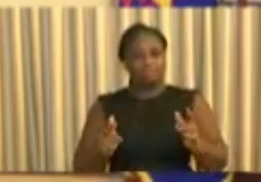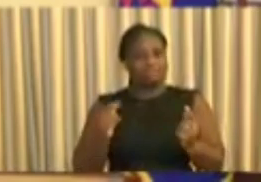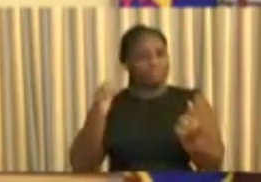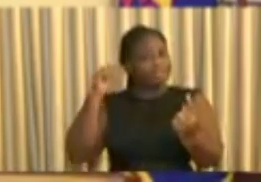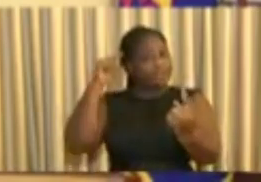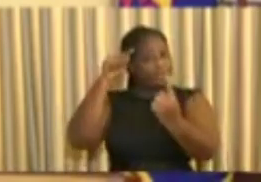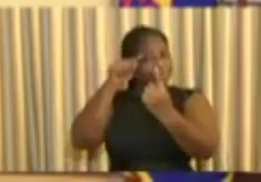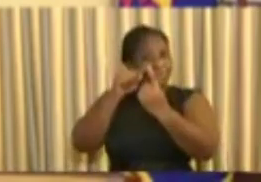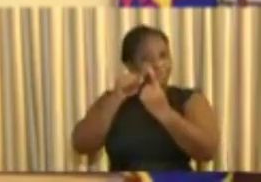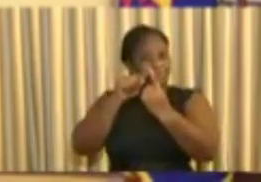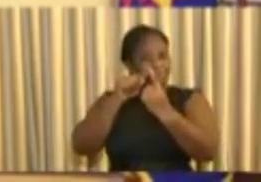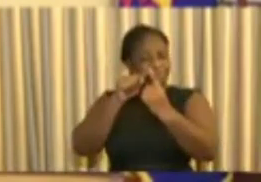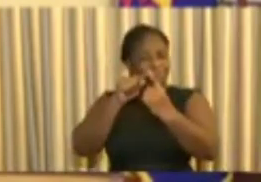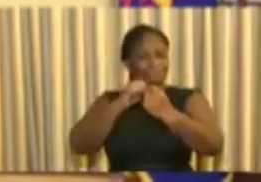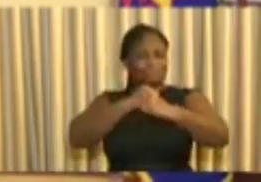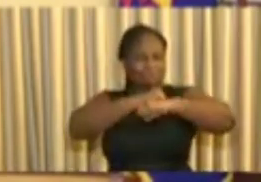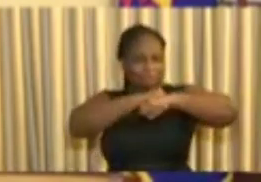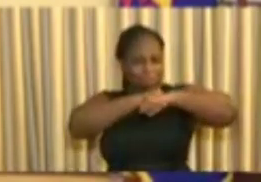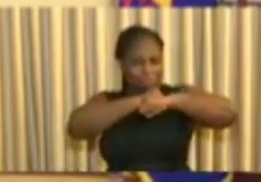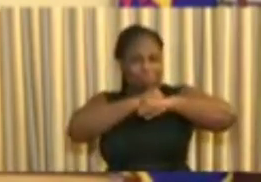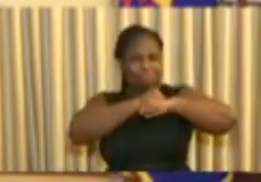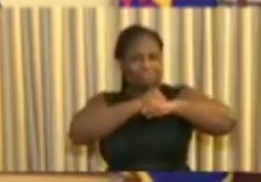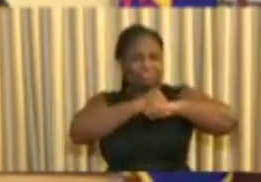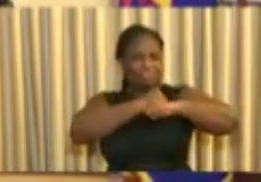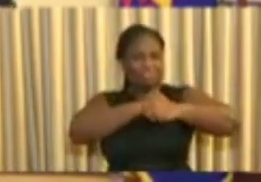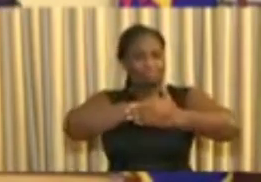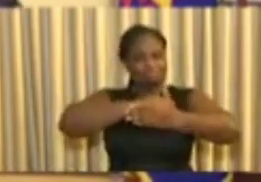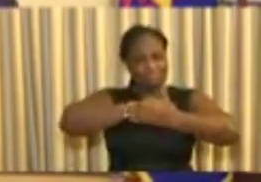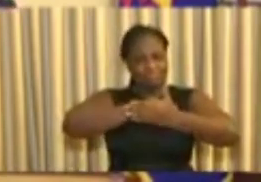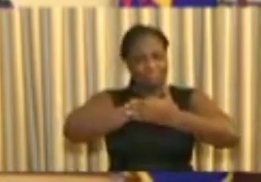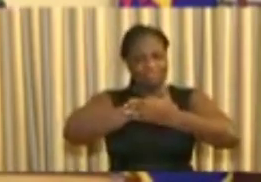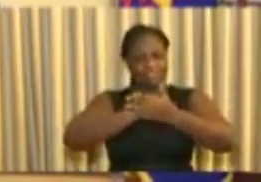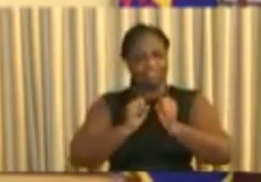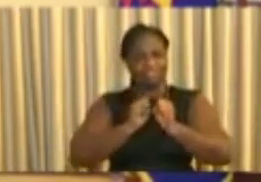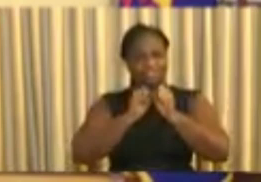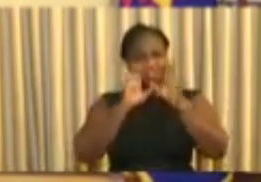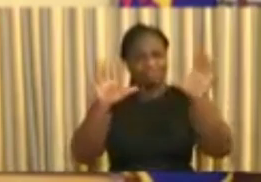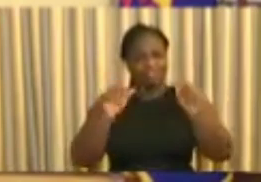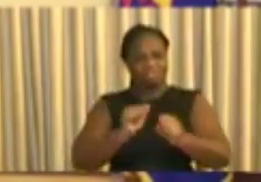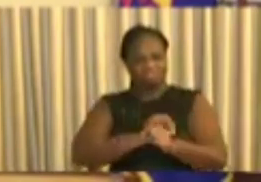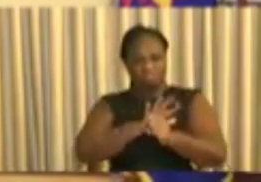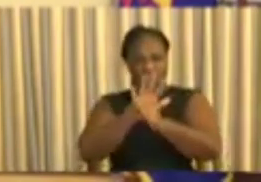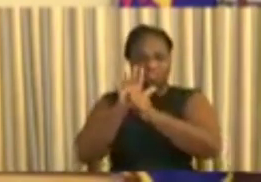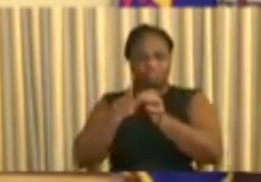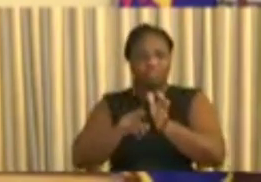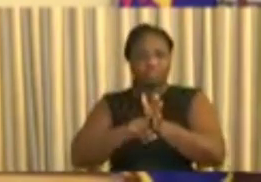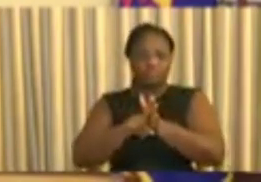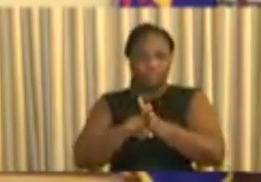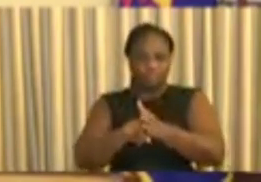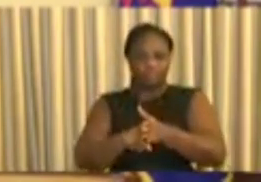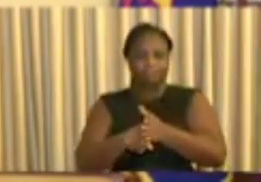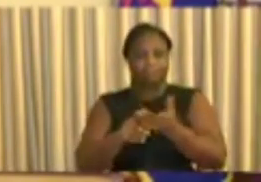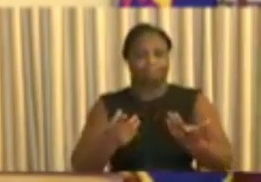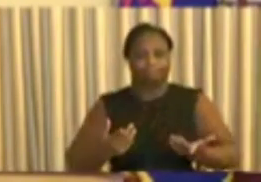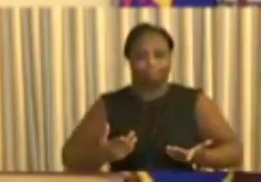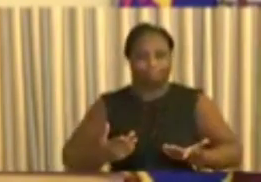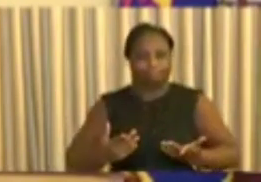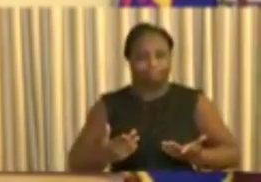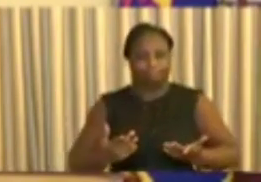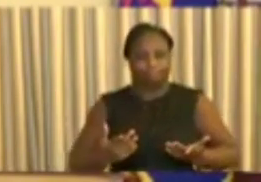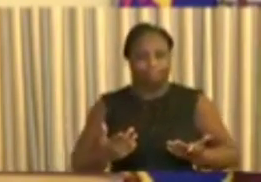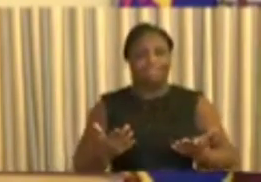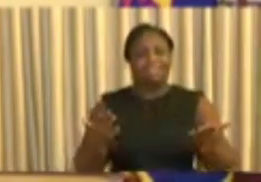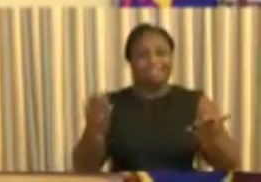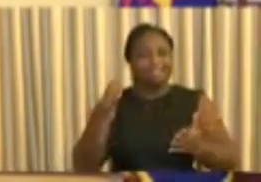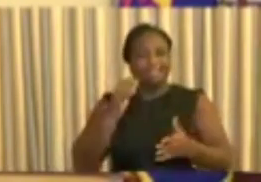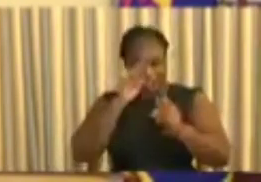goal being to protect permanently our continued existence on this land. They heeded